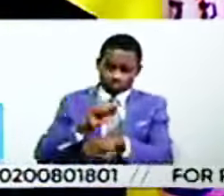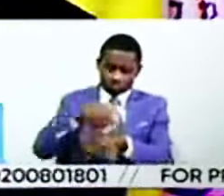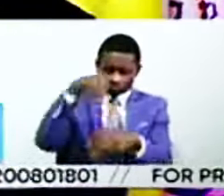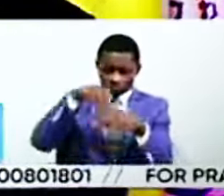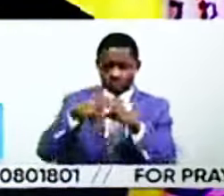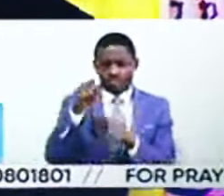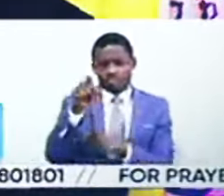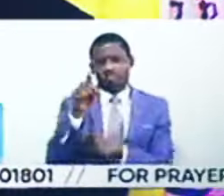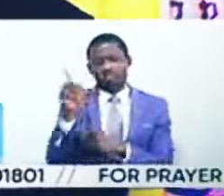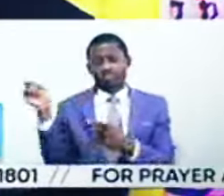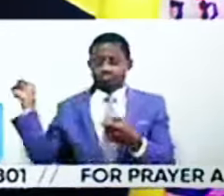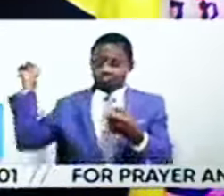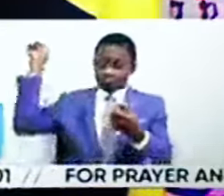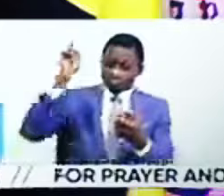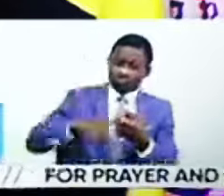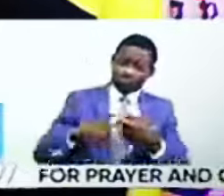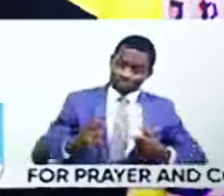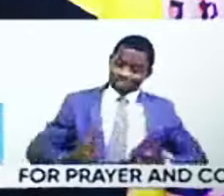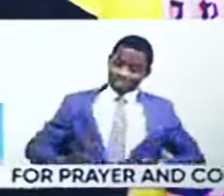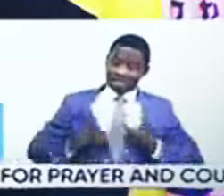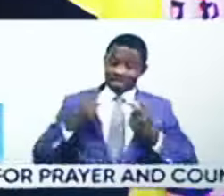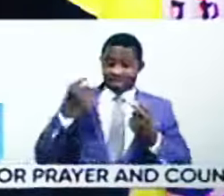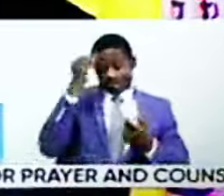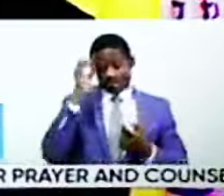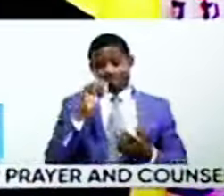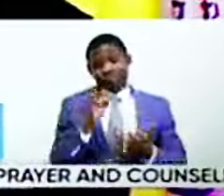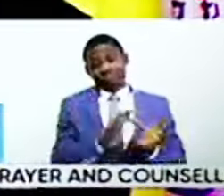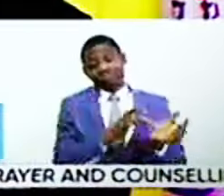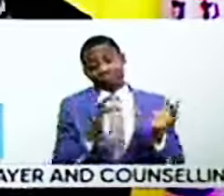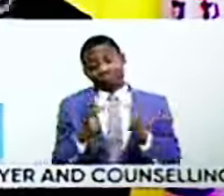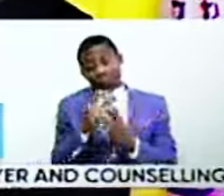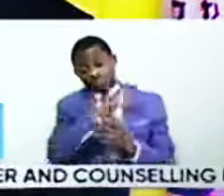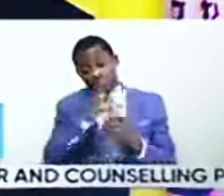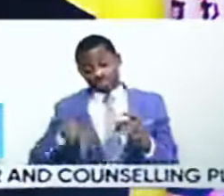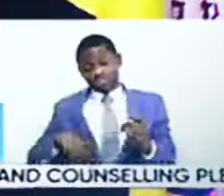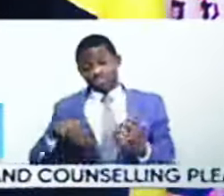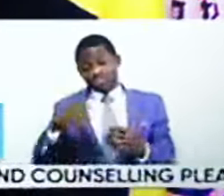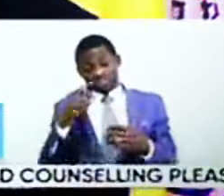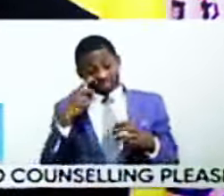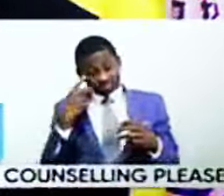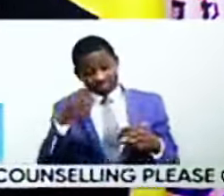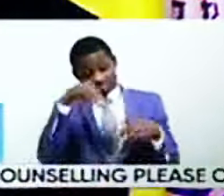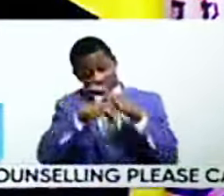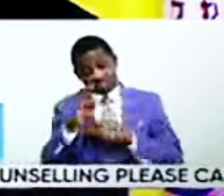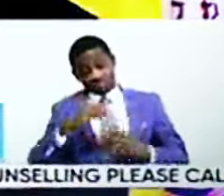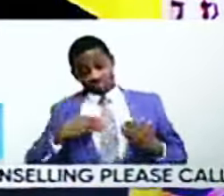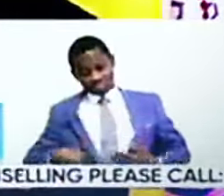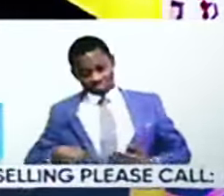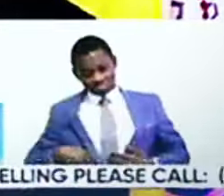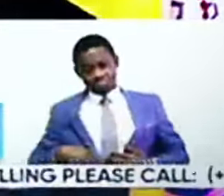is seen in your very body. We can live above reproach.